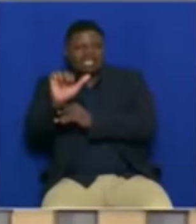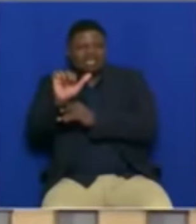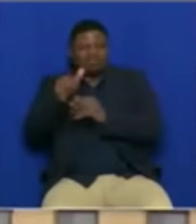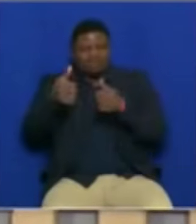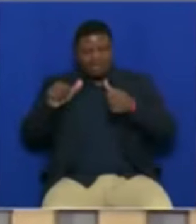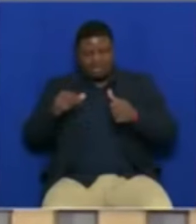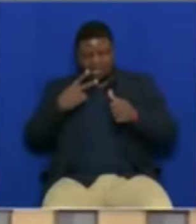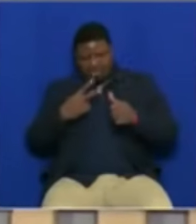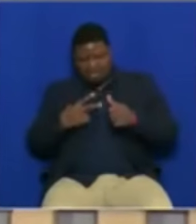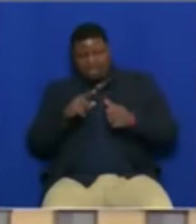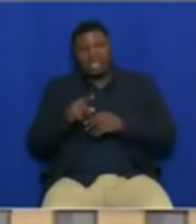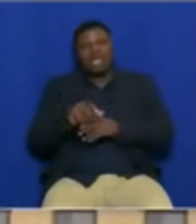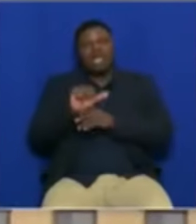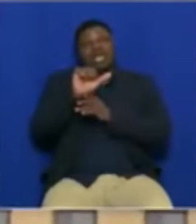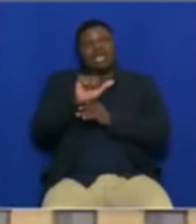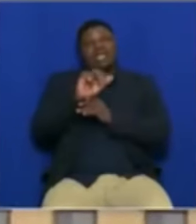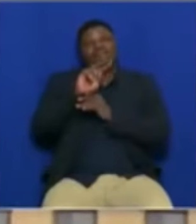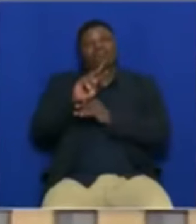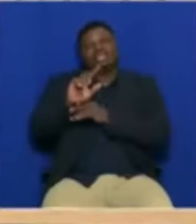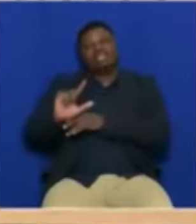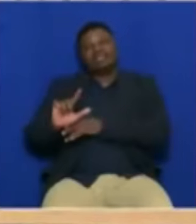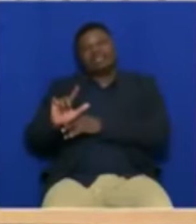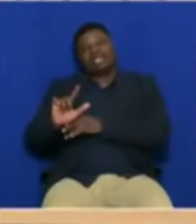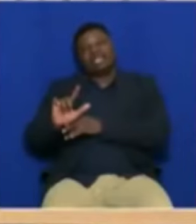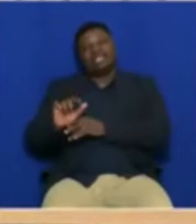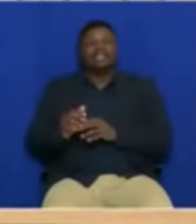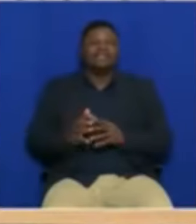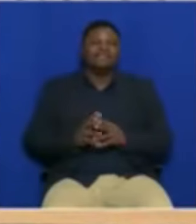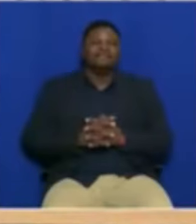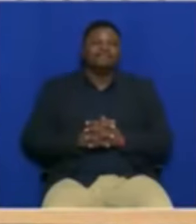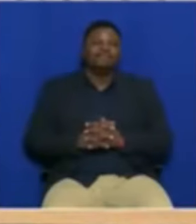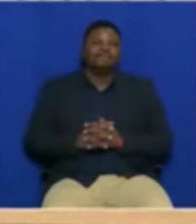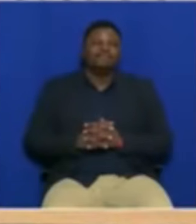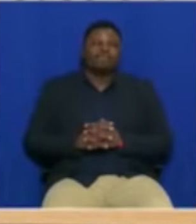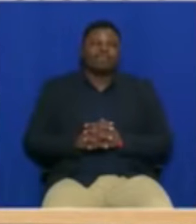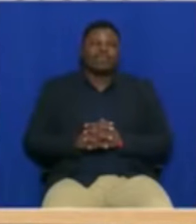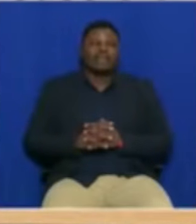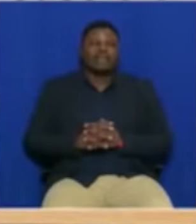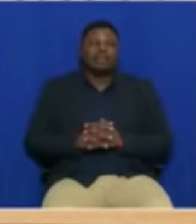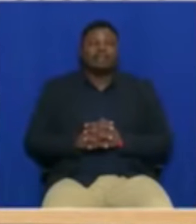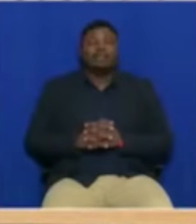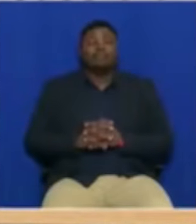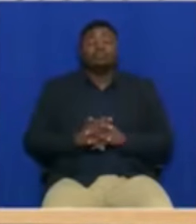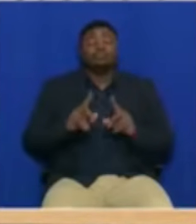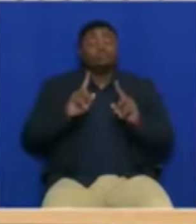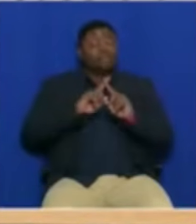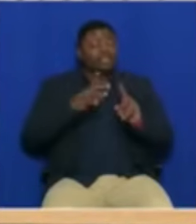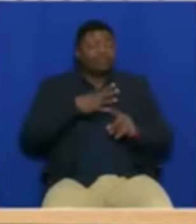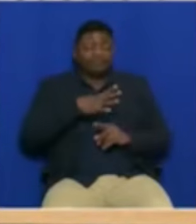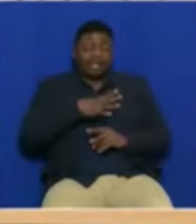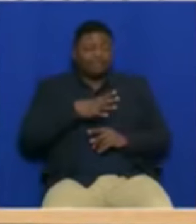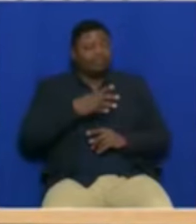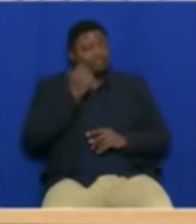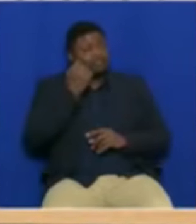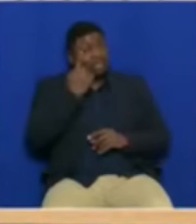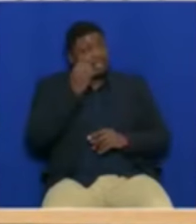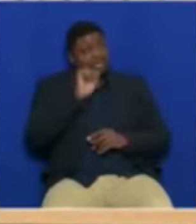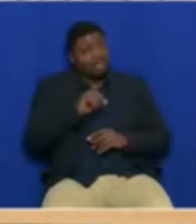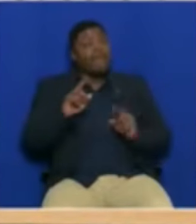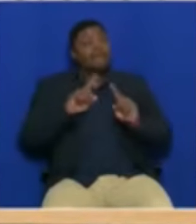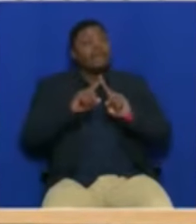Thank you. And understood. We have it now, so at least we have